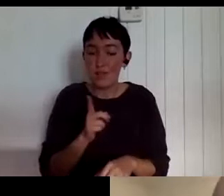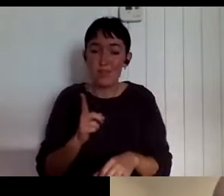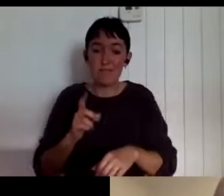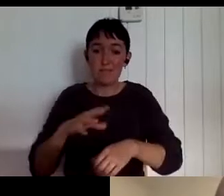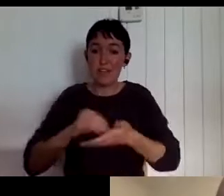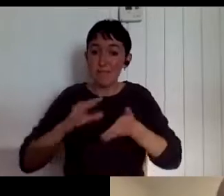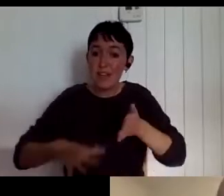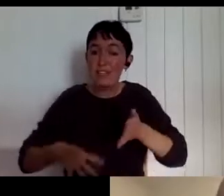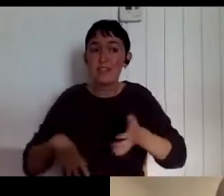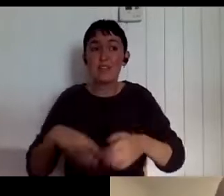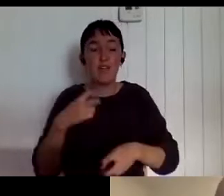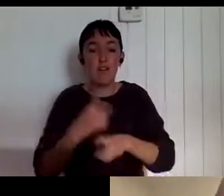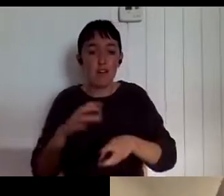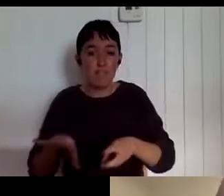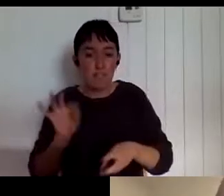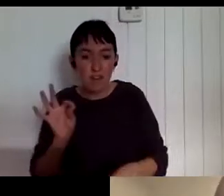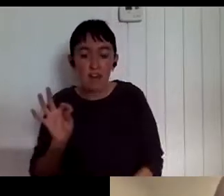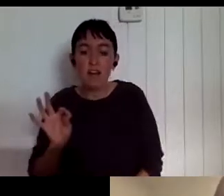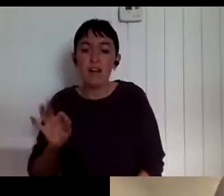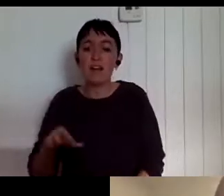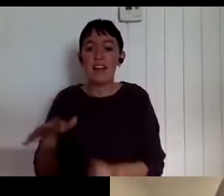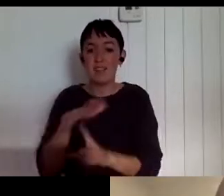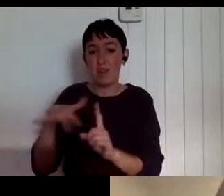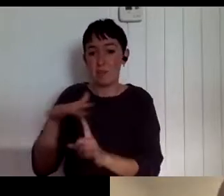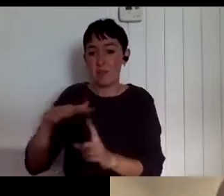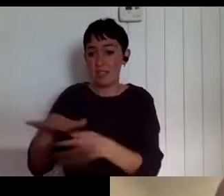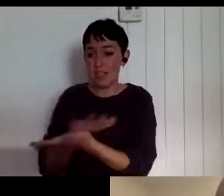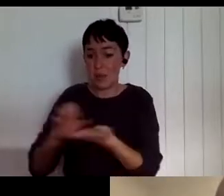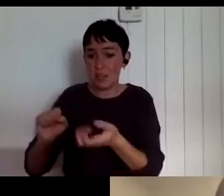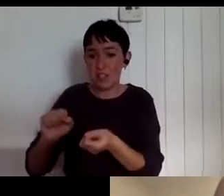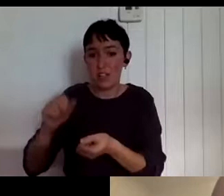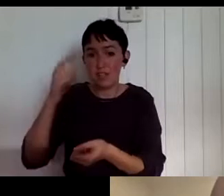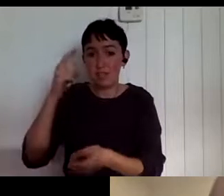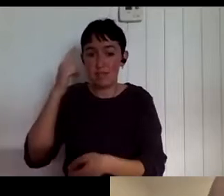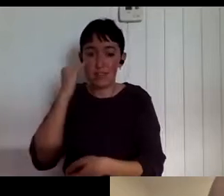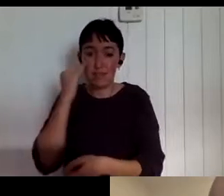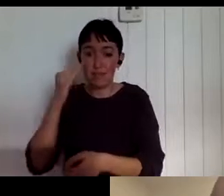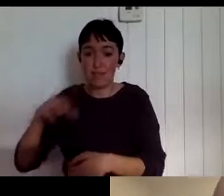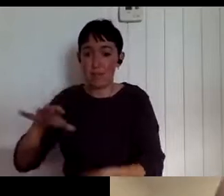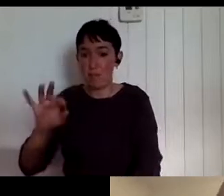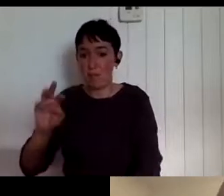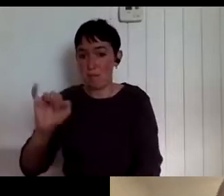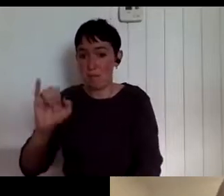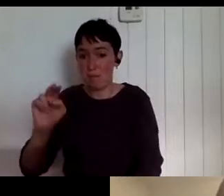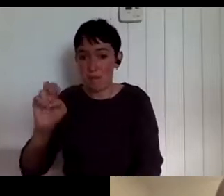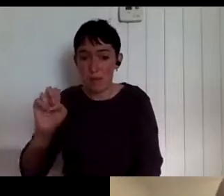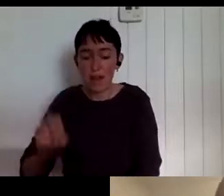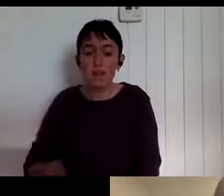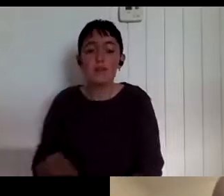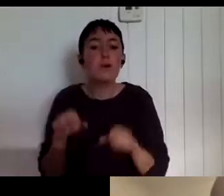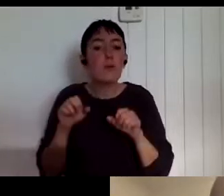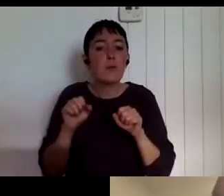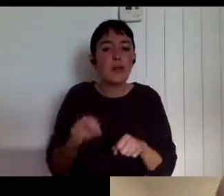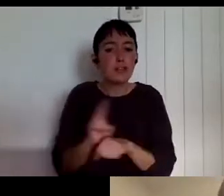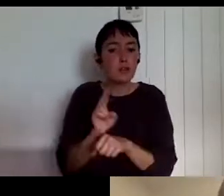They're also environmentally damaging to mine. So to be able to use something like iron, or, you know, other kinds of very